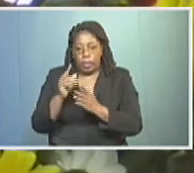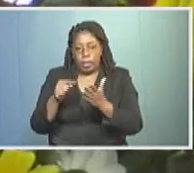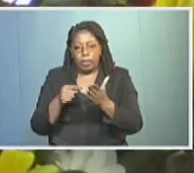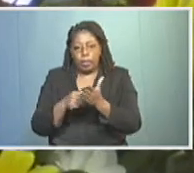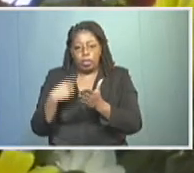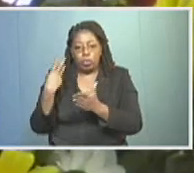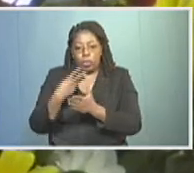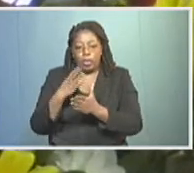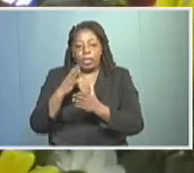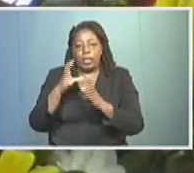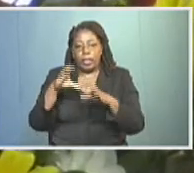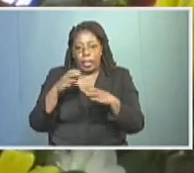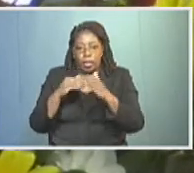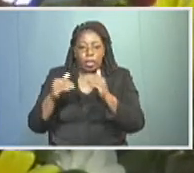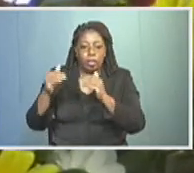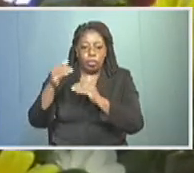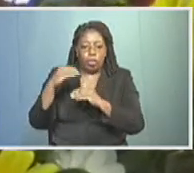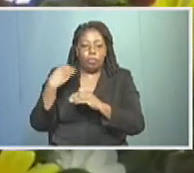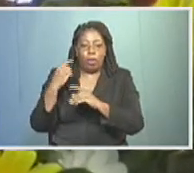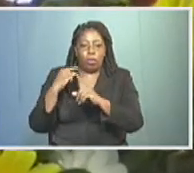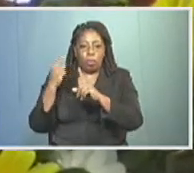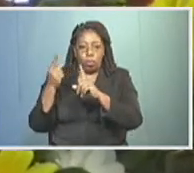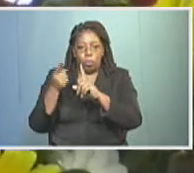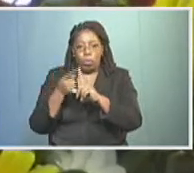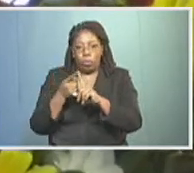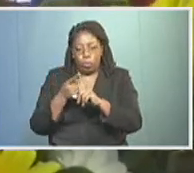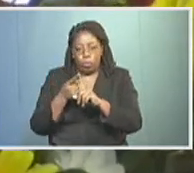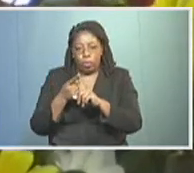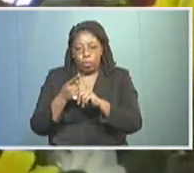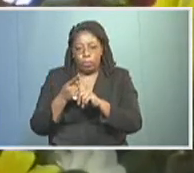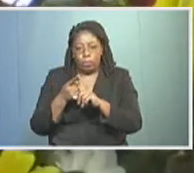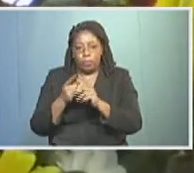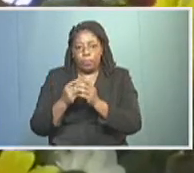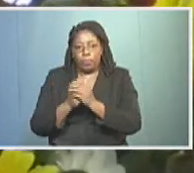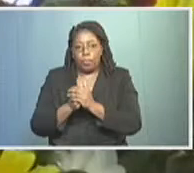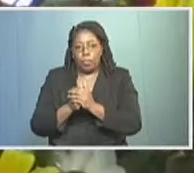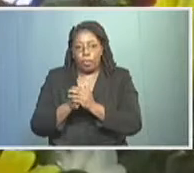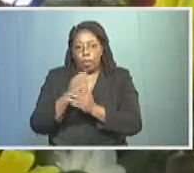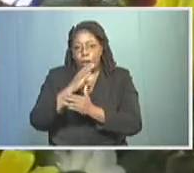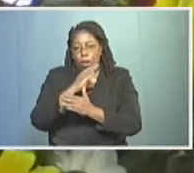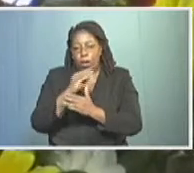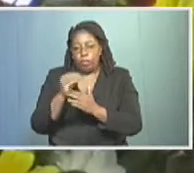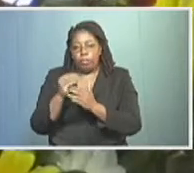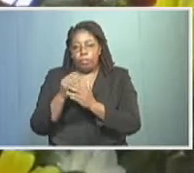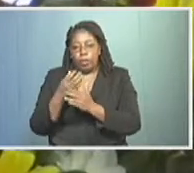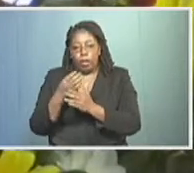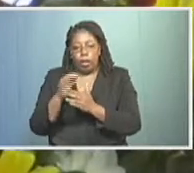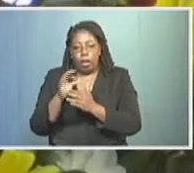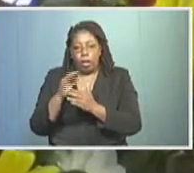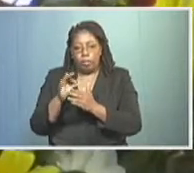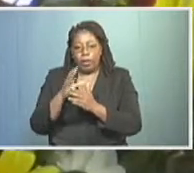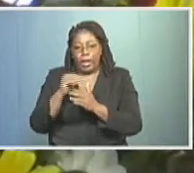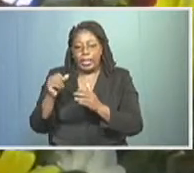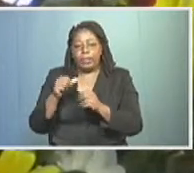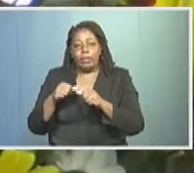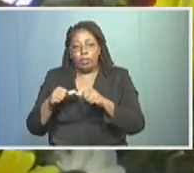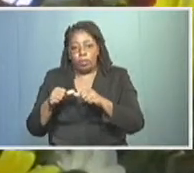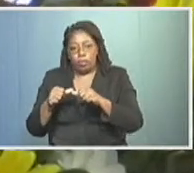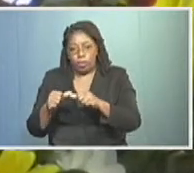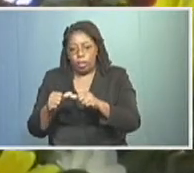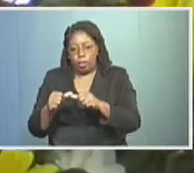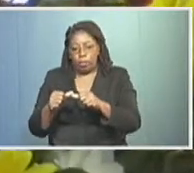that we will achieve our goal of inspiring, inculcating, and sustaining